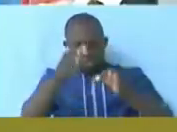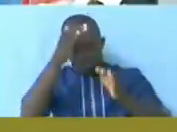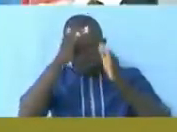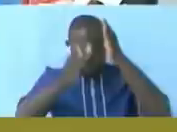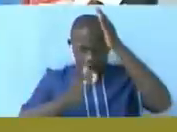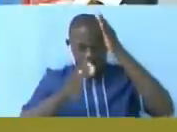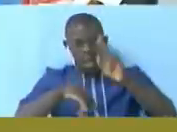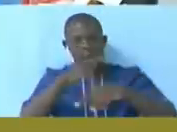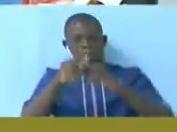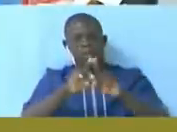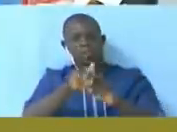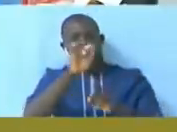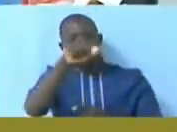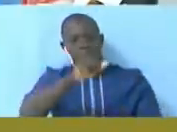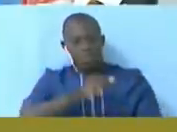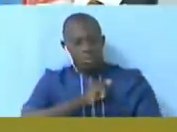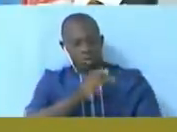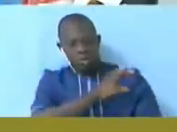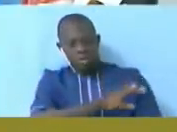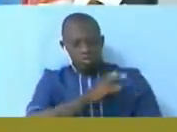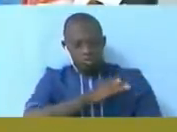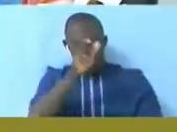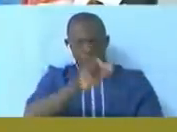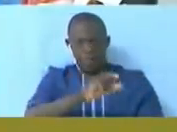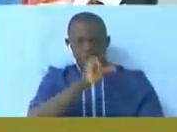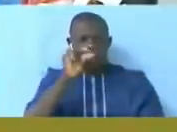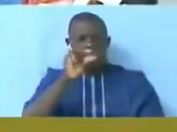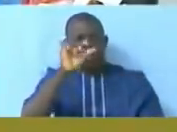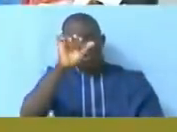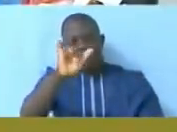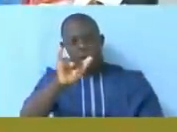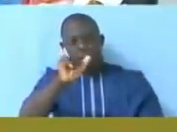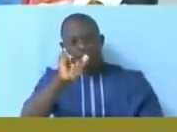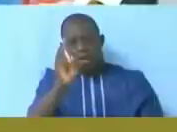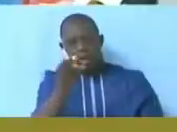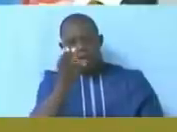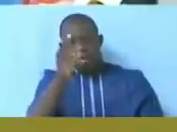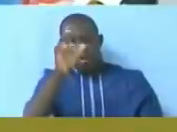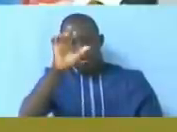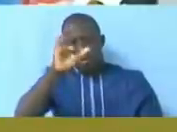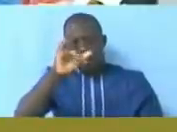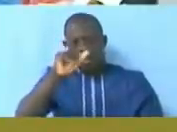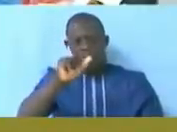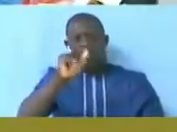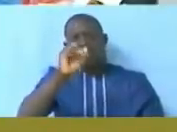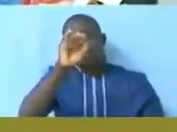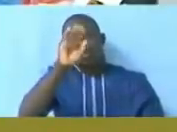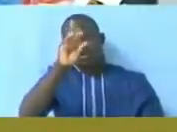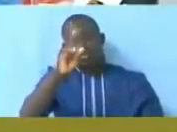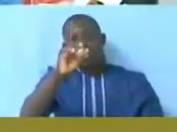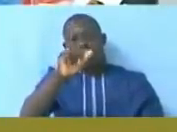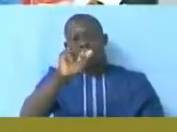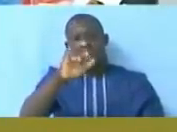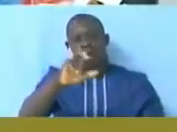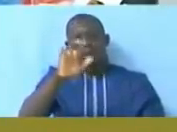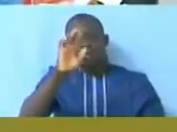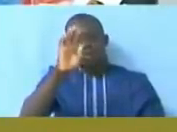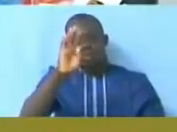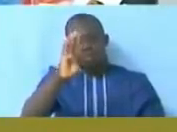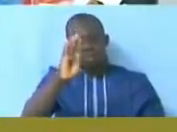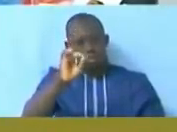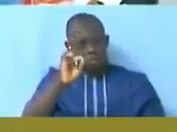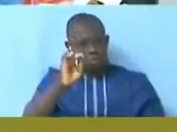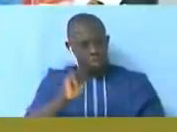your client, Yaya Dabo. Mina tetela mo kleano la karola ka fo mi Yaya Dabo. You